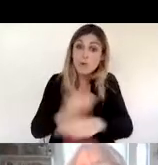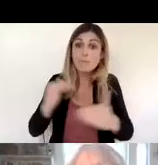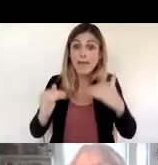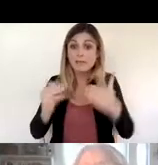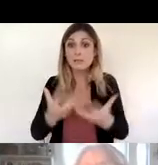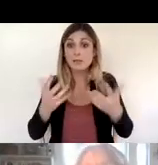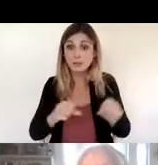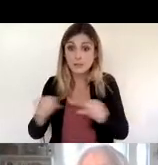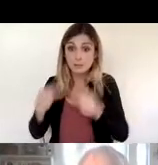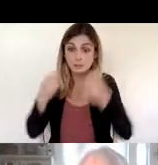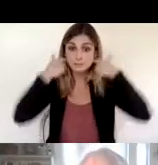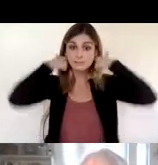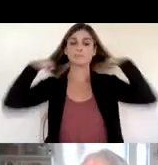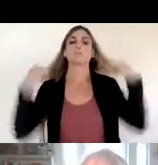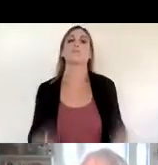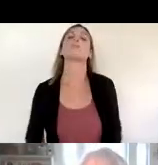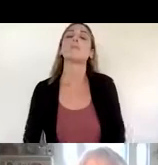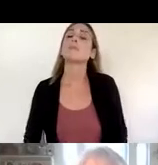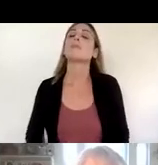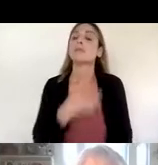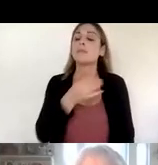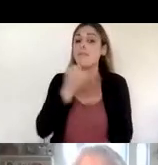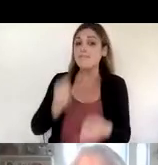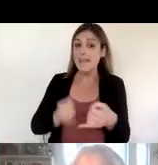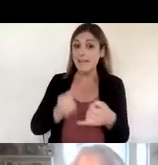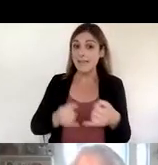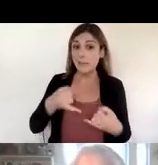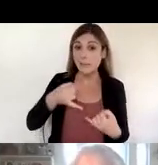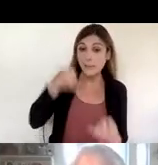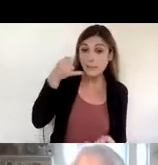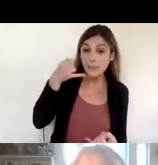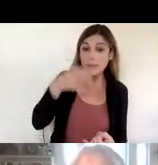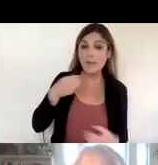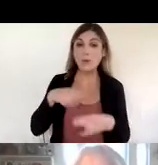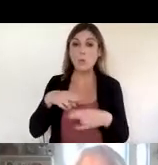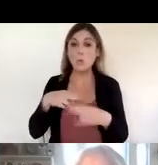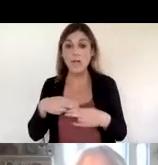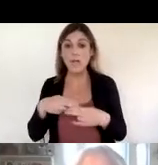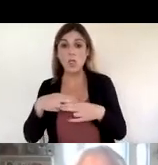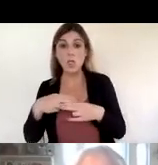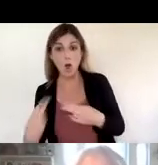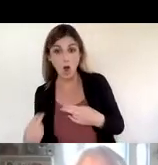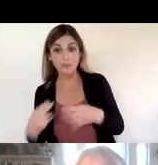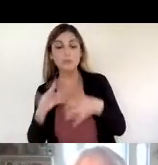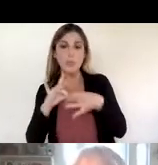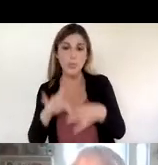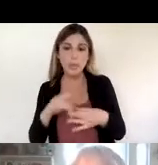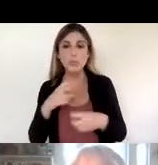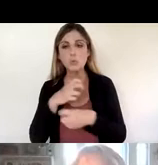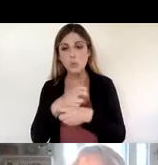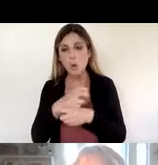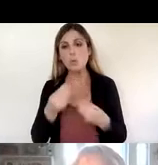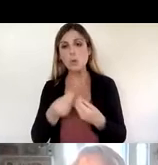And finally, both weight loss and thinness are associated with bone loss. As people